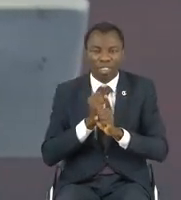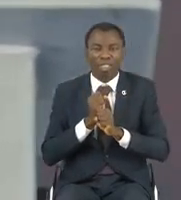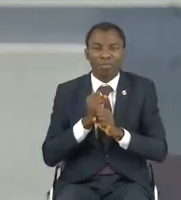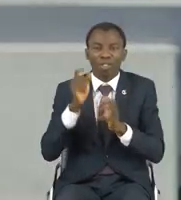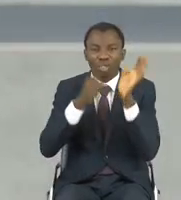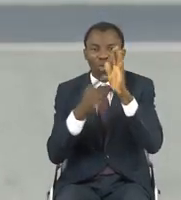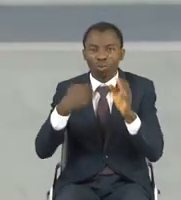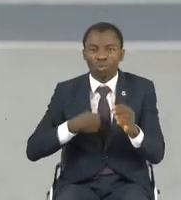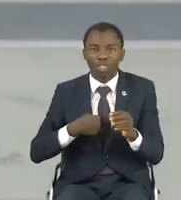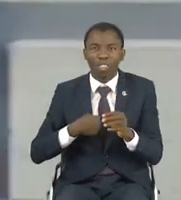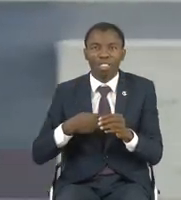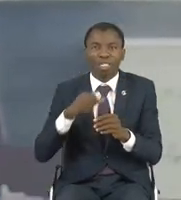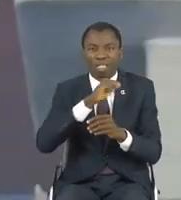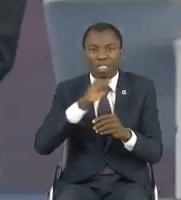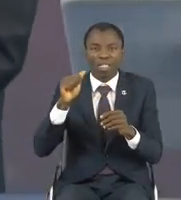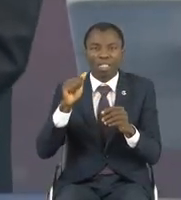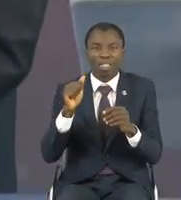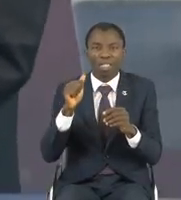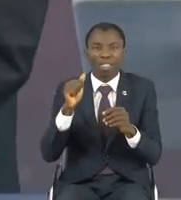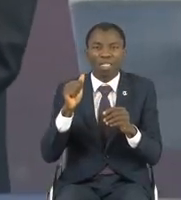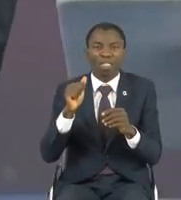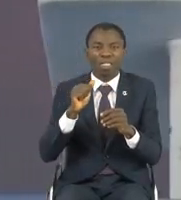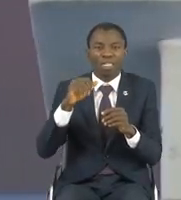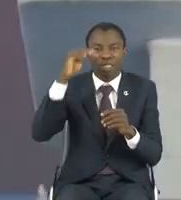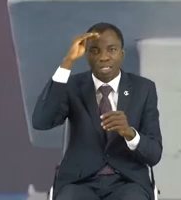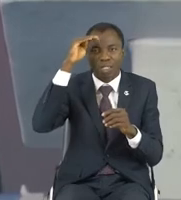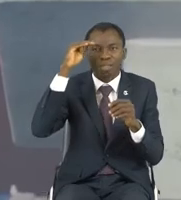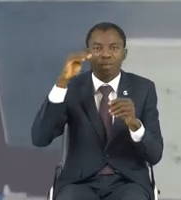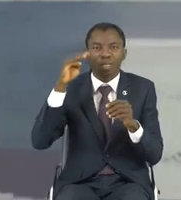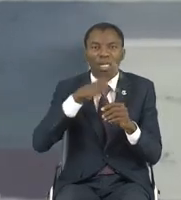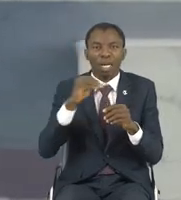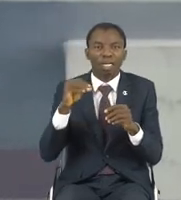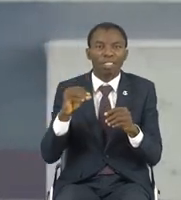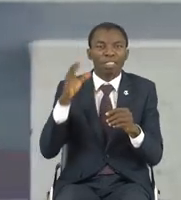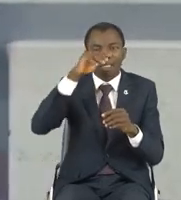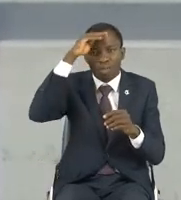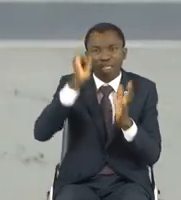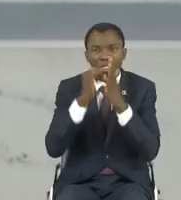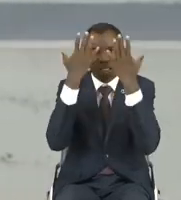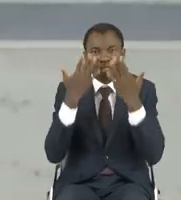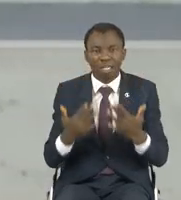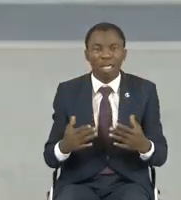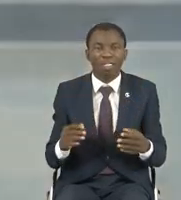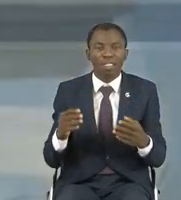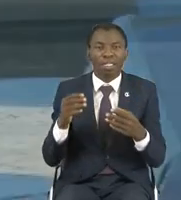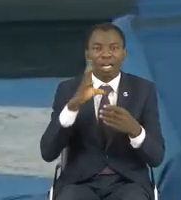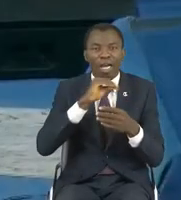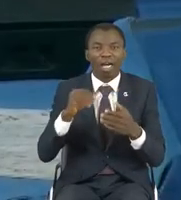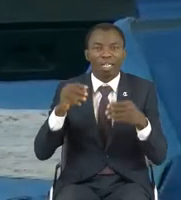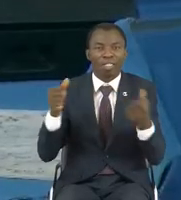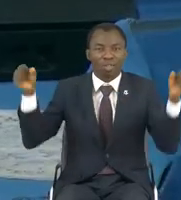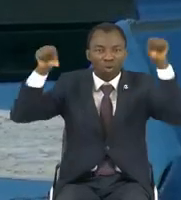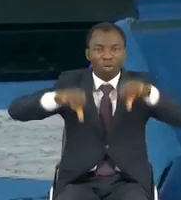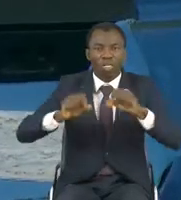is gloomy and sad and despondent. And then he goes to a